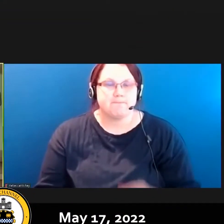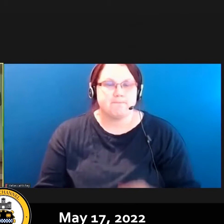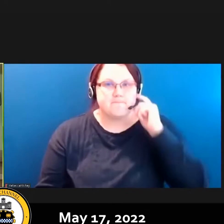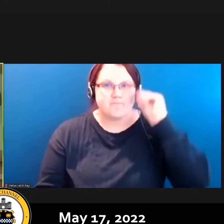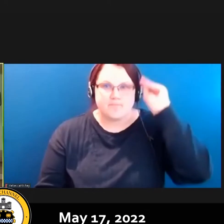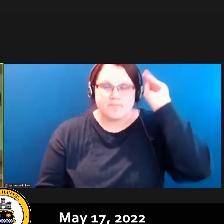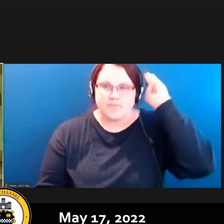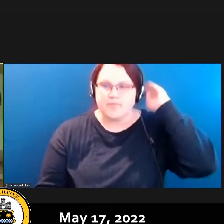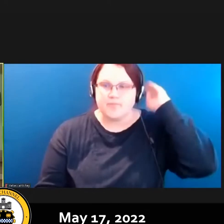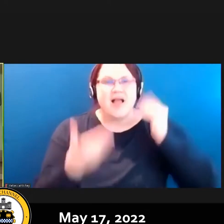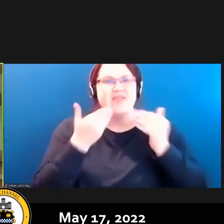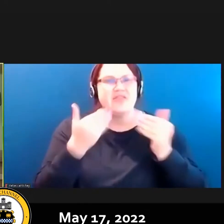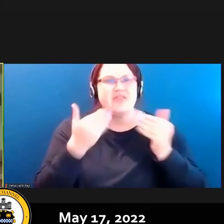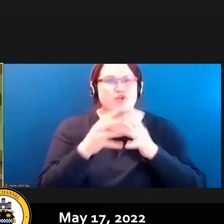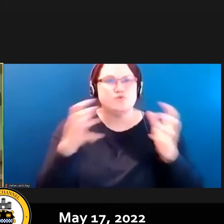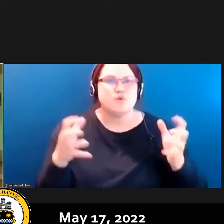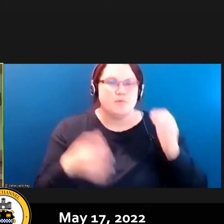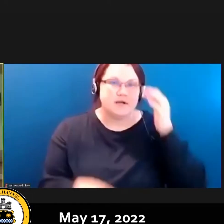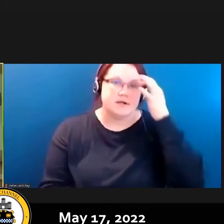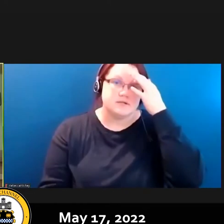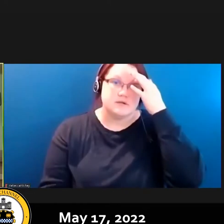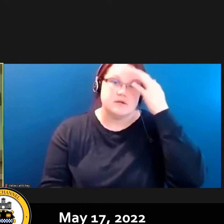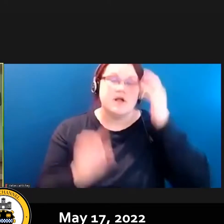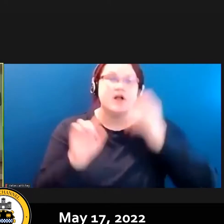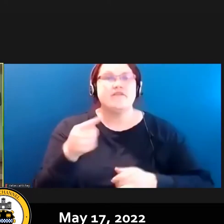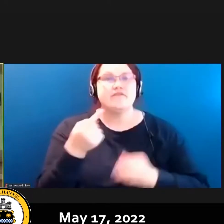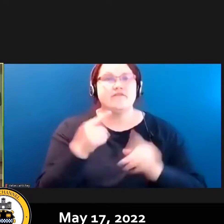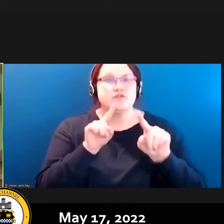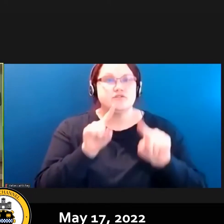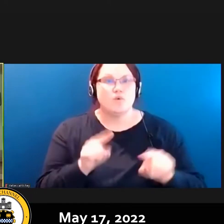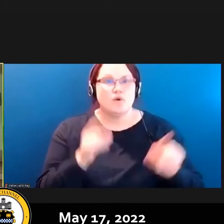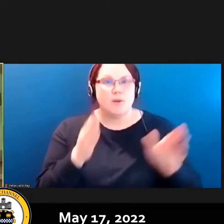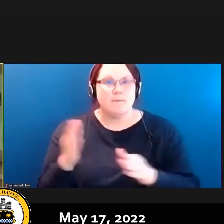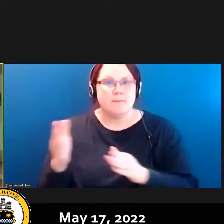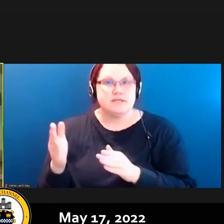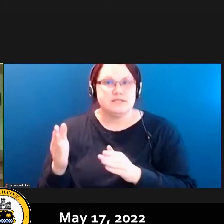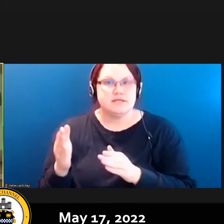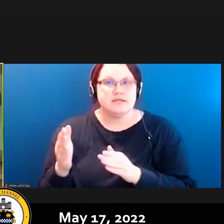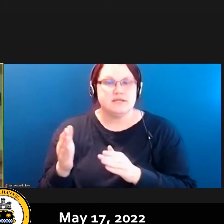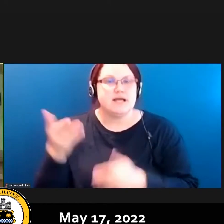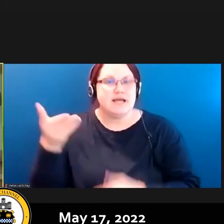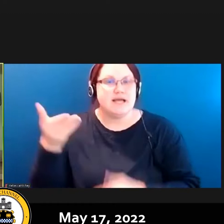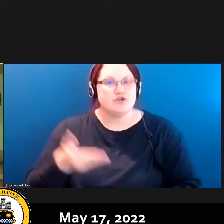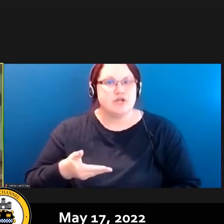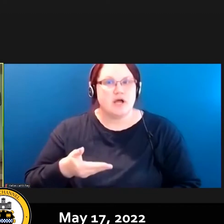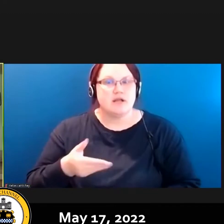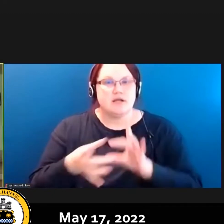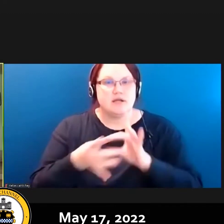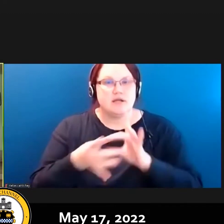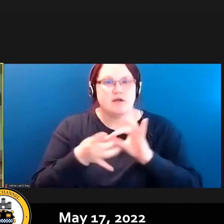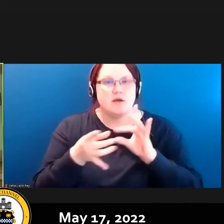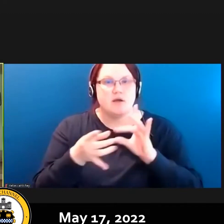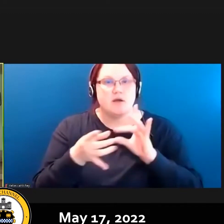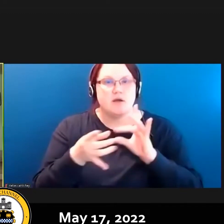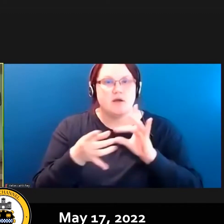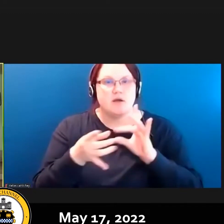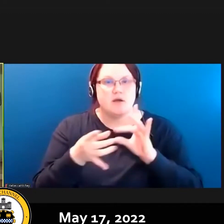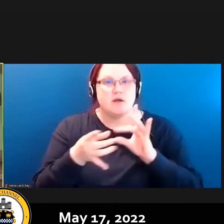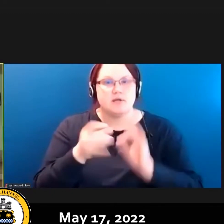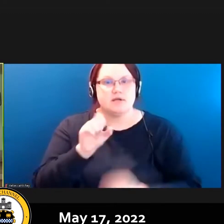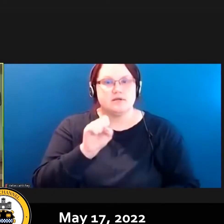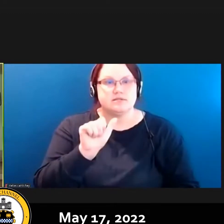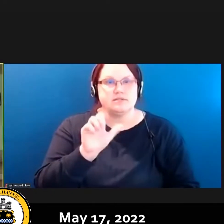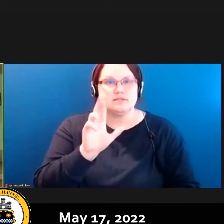Thank you very much, Madam Clerk. And our first order of business will be an introduction and comments by Sarah Quinn from the